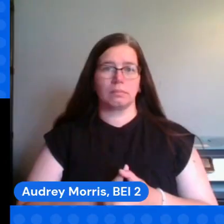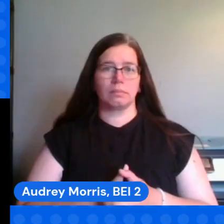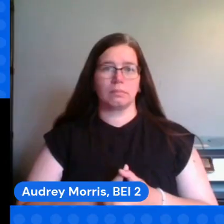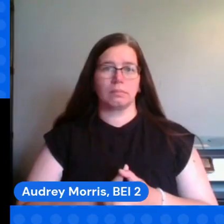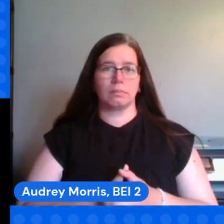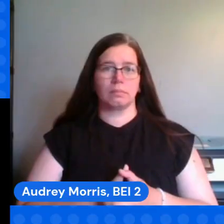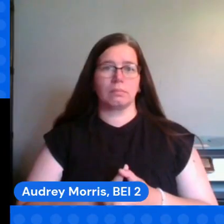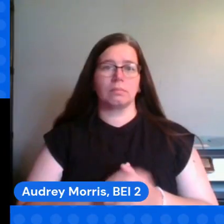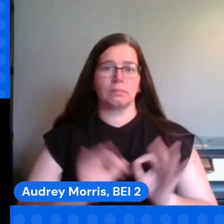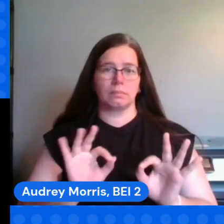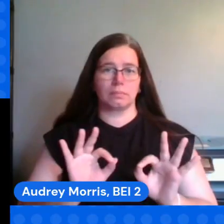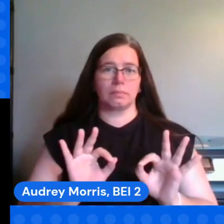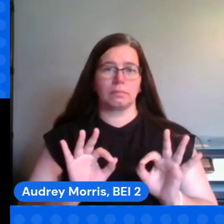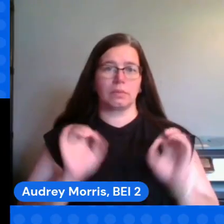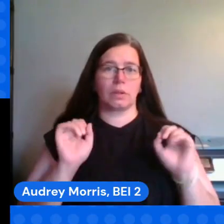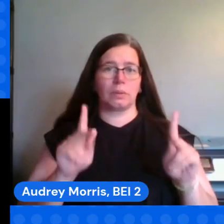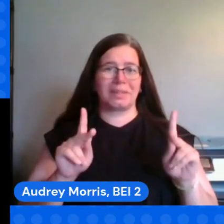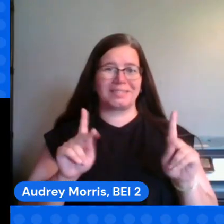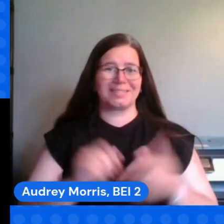all right.